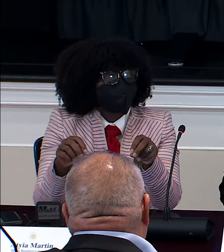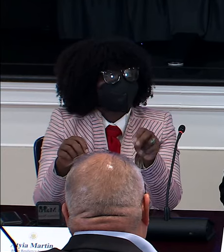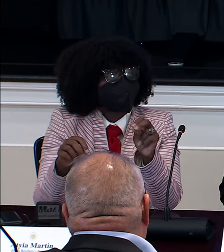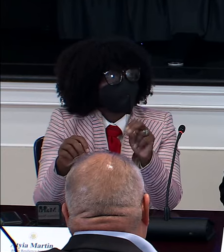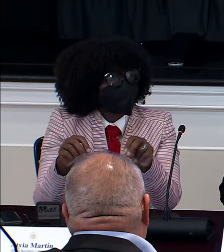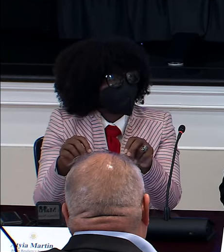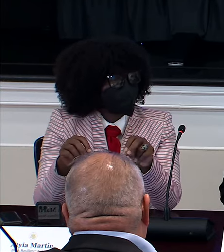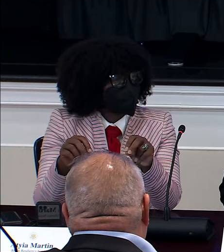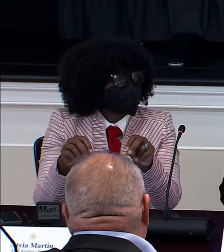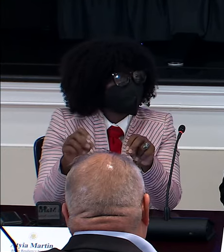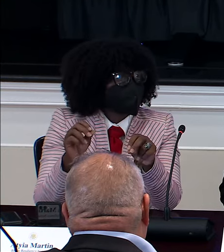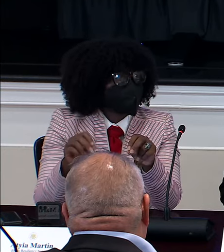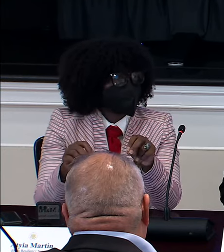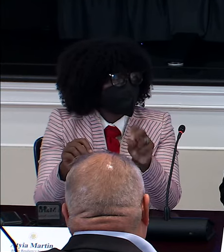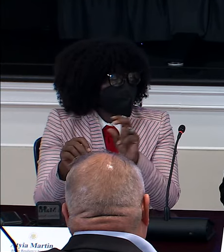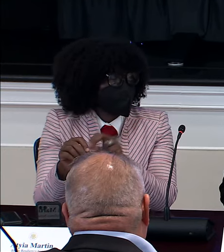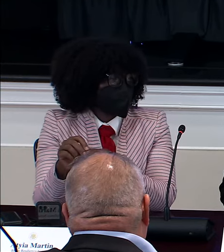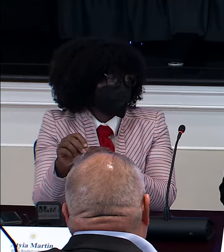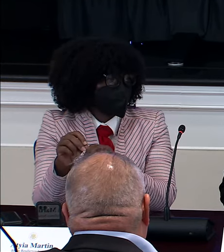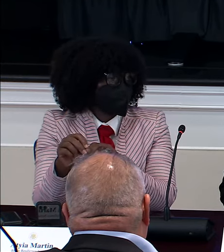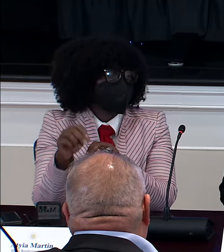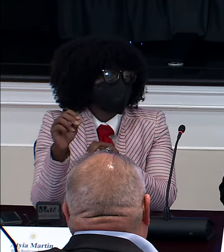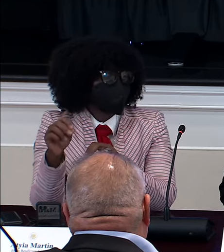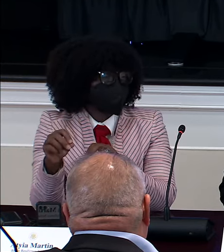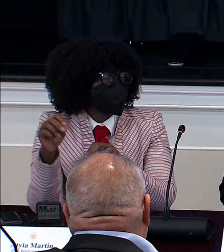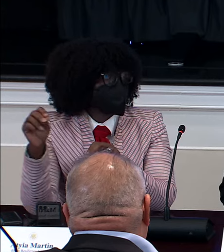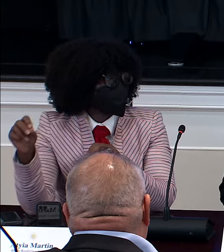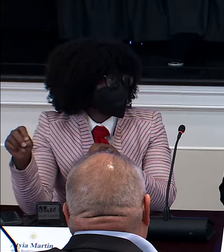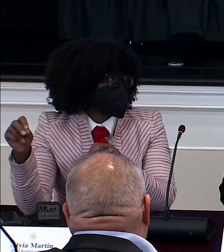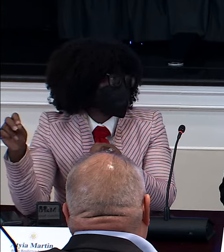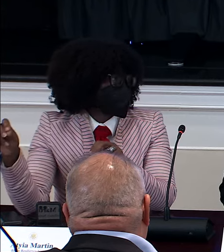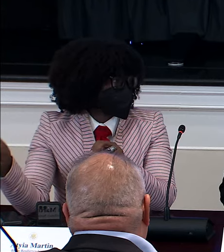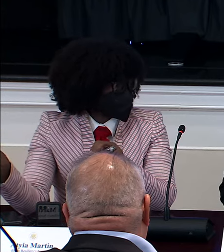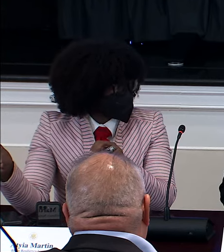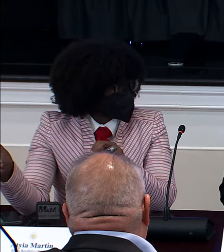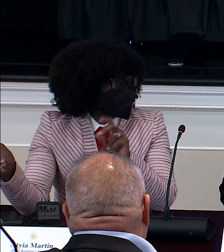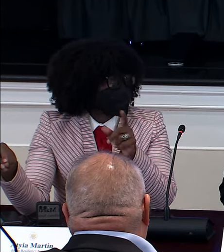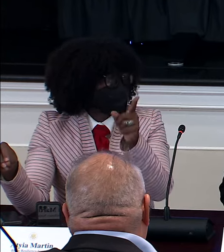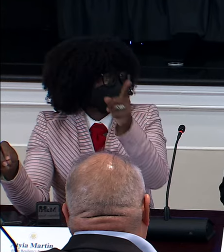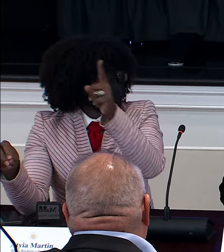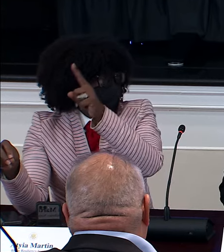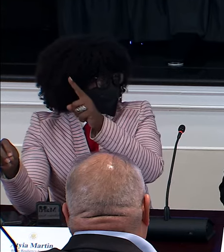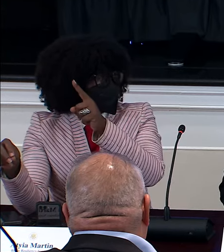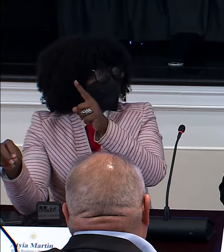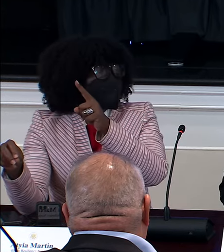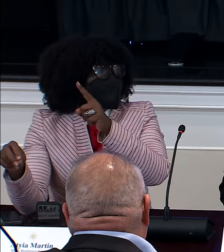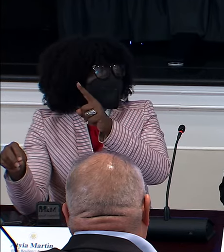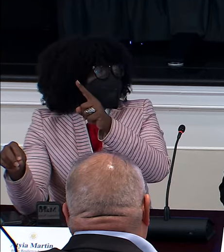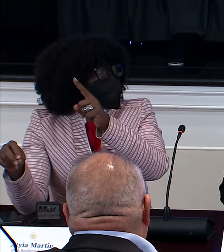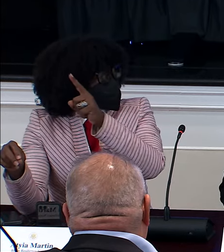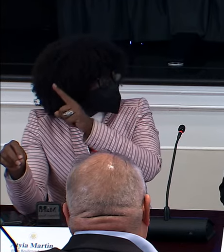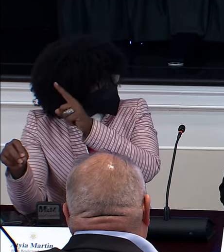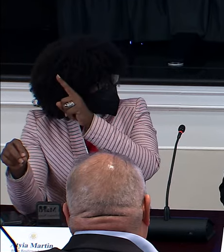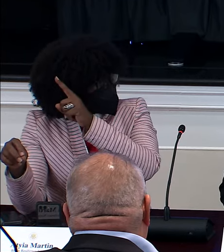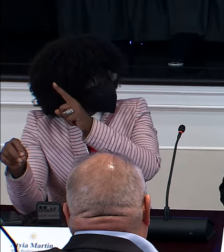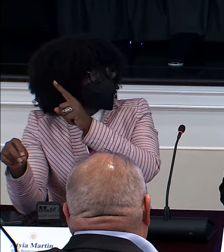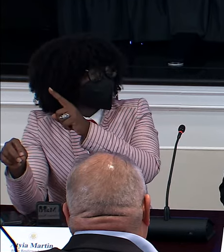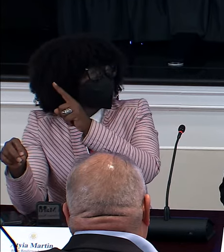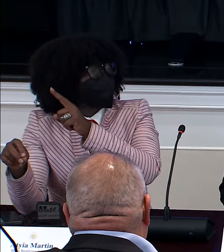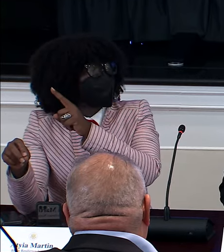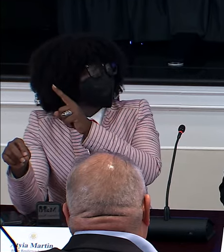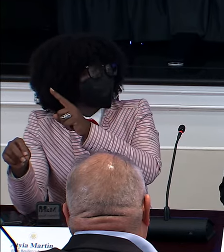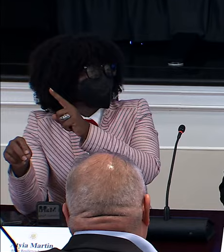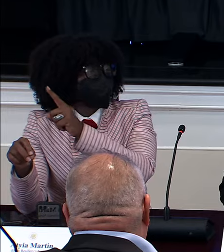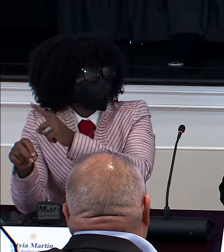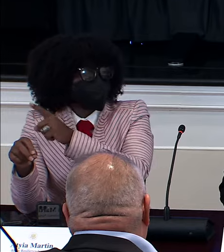zoning codes change in a way that impacted people's ability to rebuild their homes. They needed more money than what their